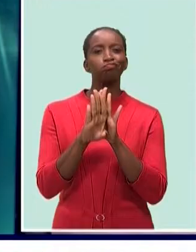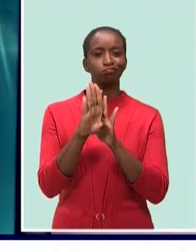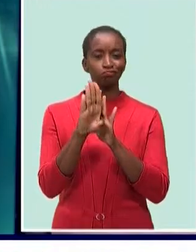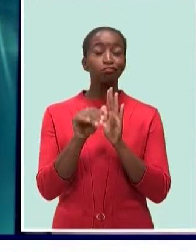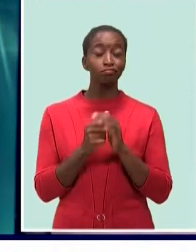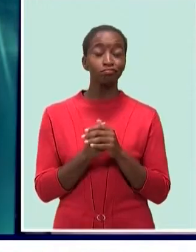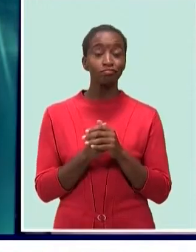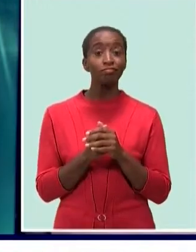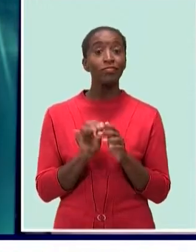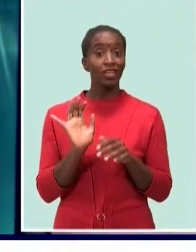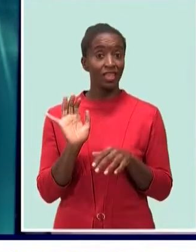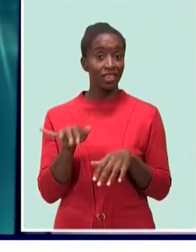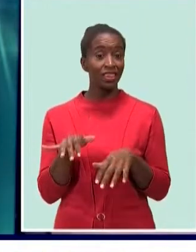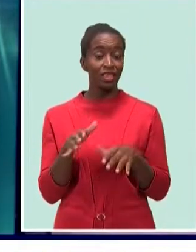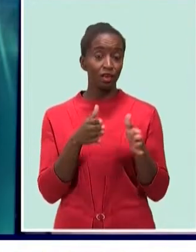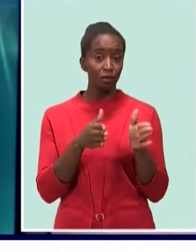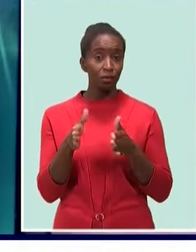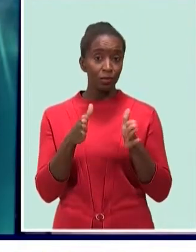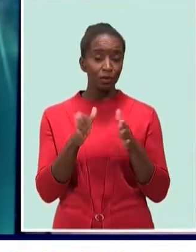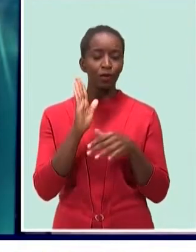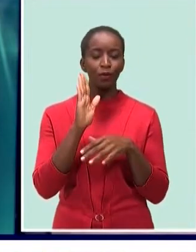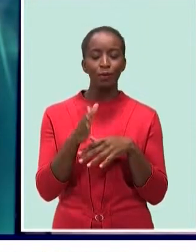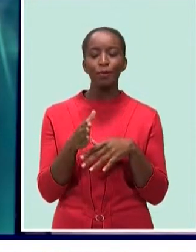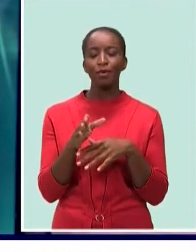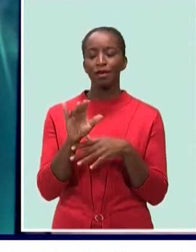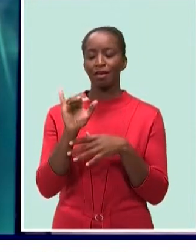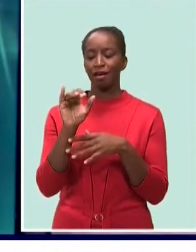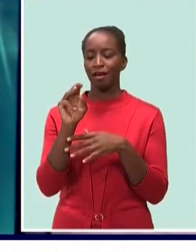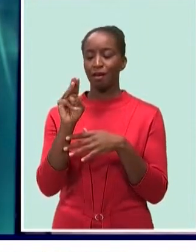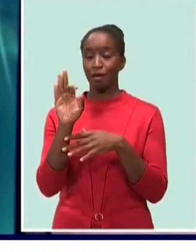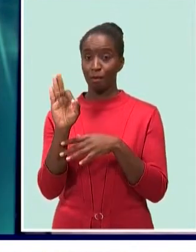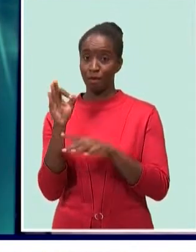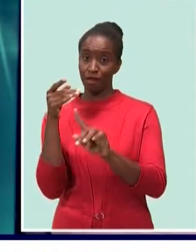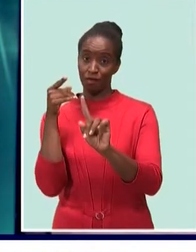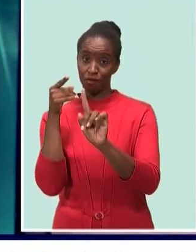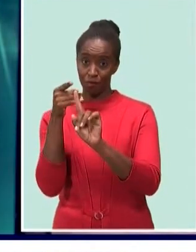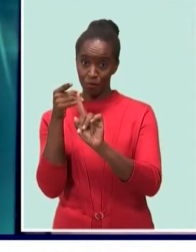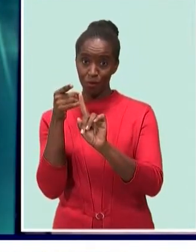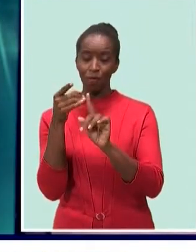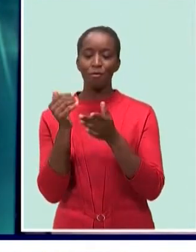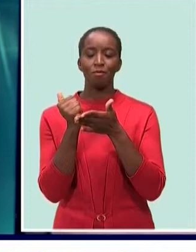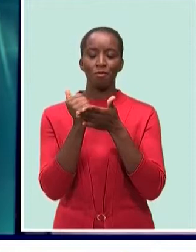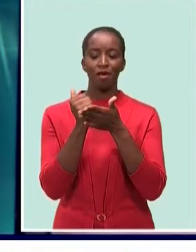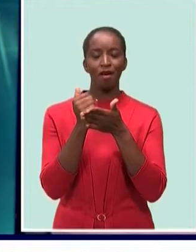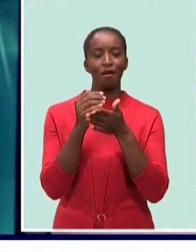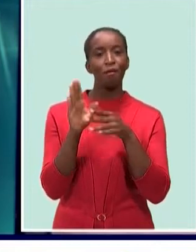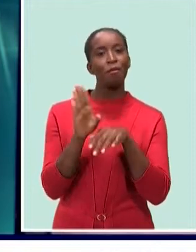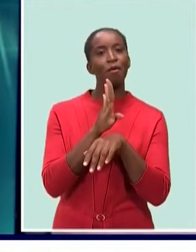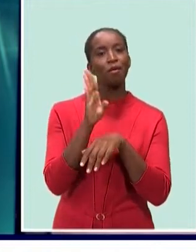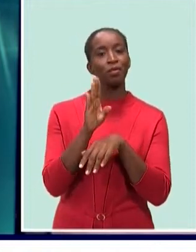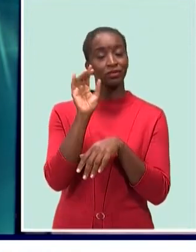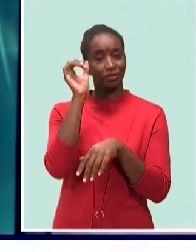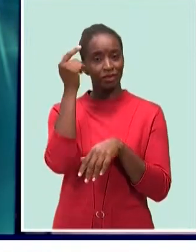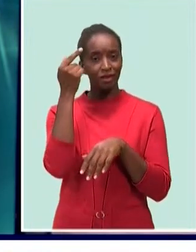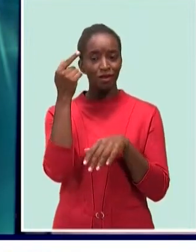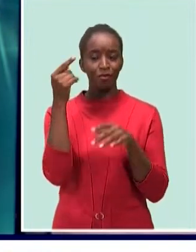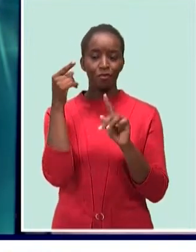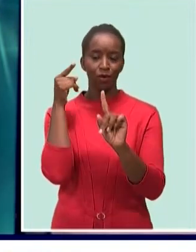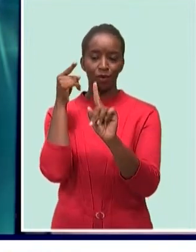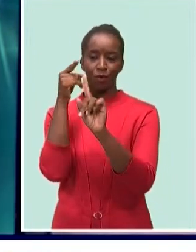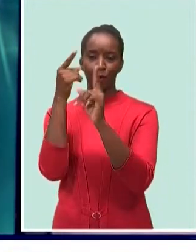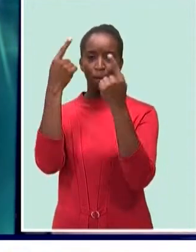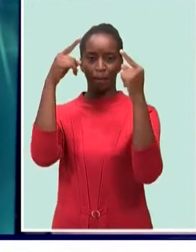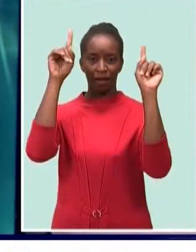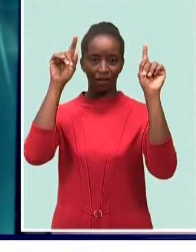International Monetary Fund, and it must ensure that the island can get there by the end of this fiscal year.